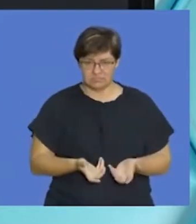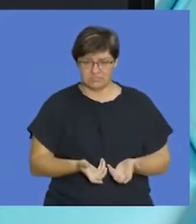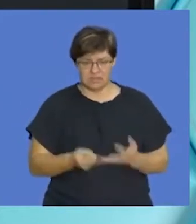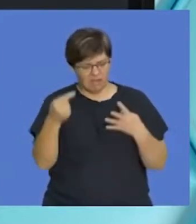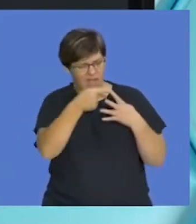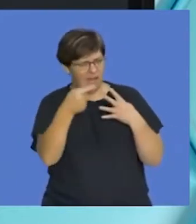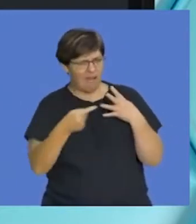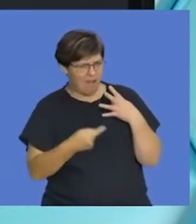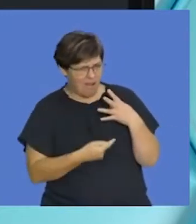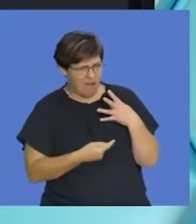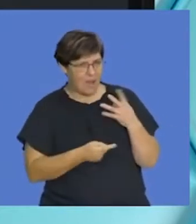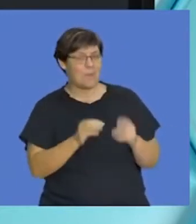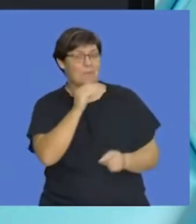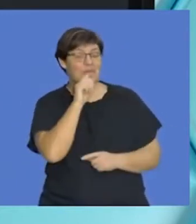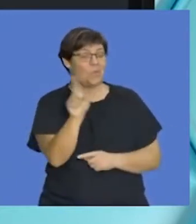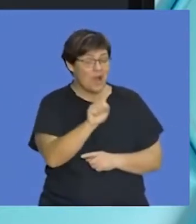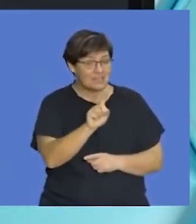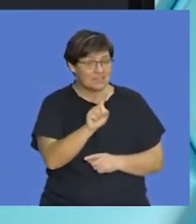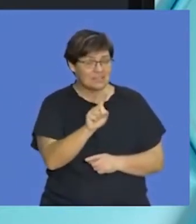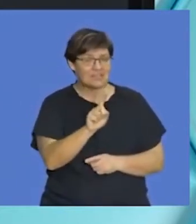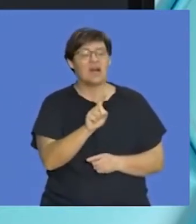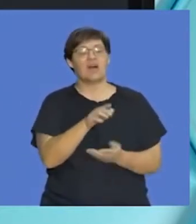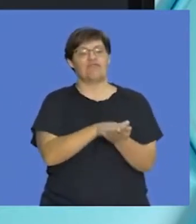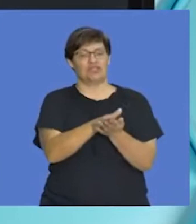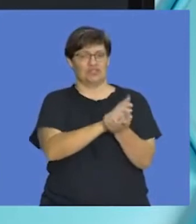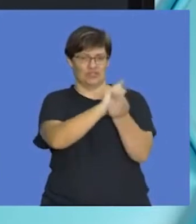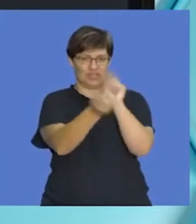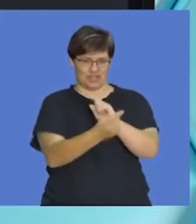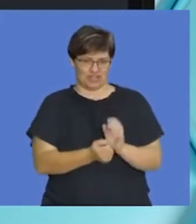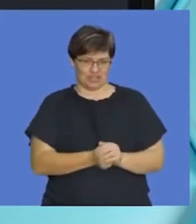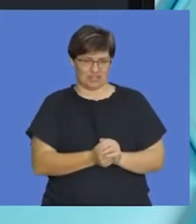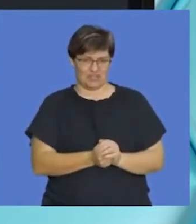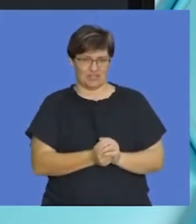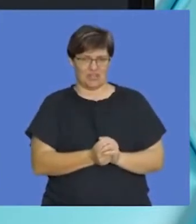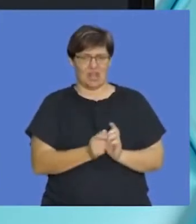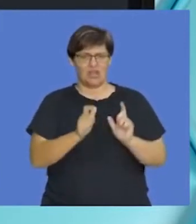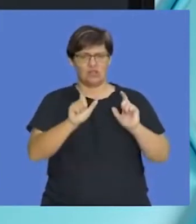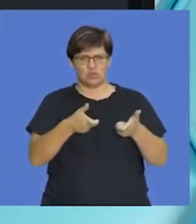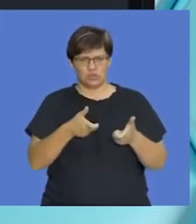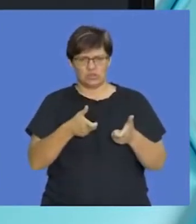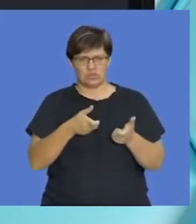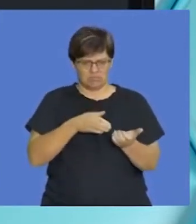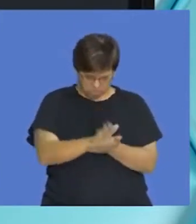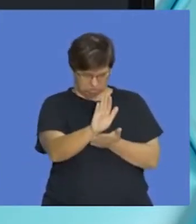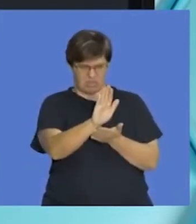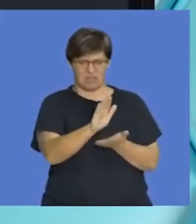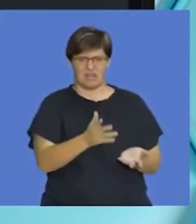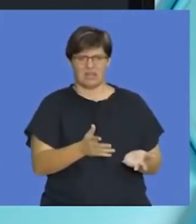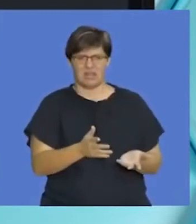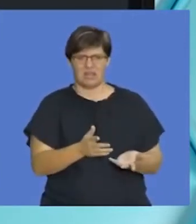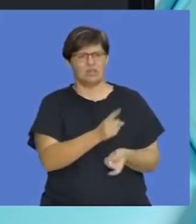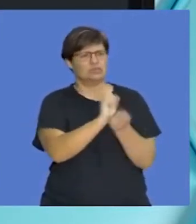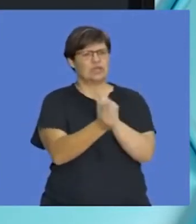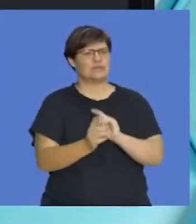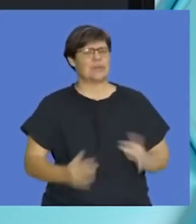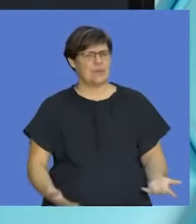things where we're changing friction. When you buy new shoes and then they're slippery, this is bad. How can we change